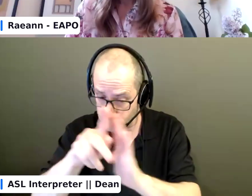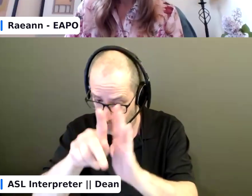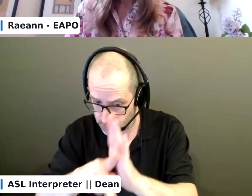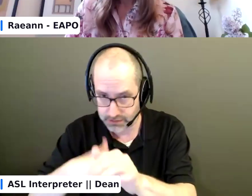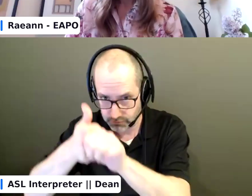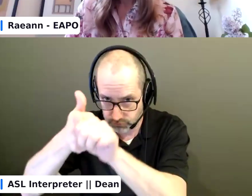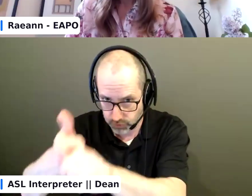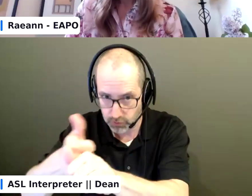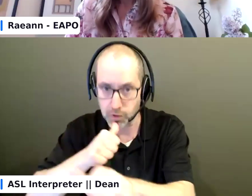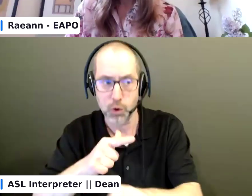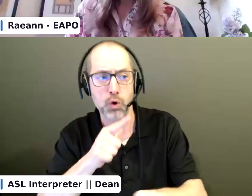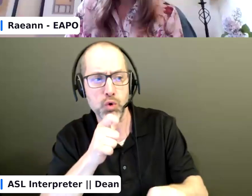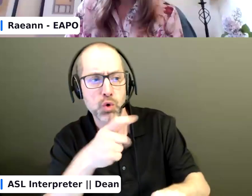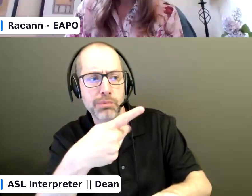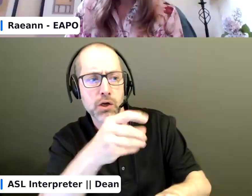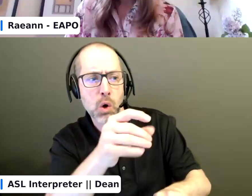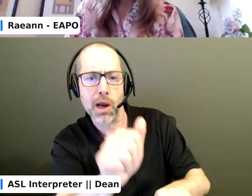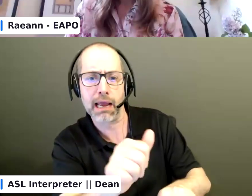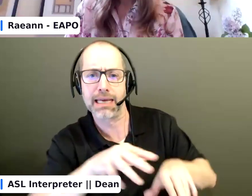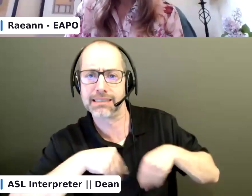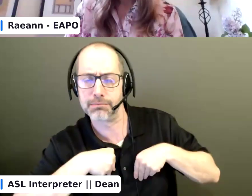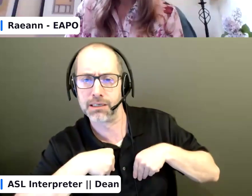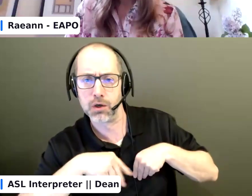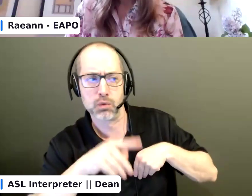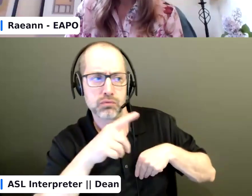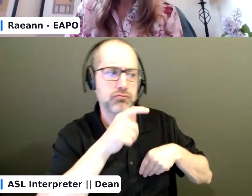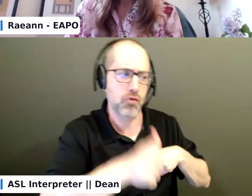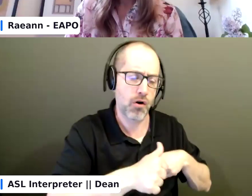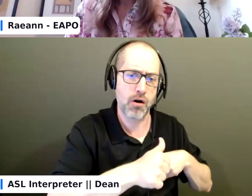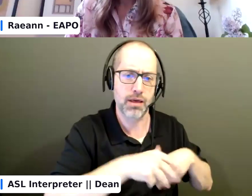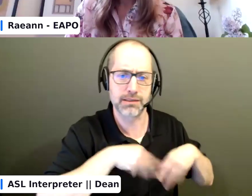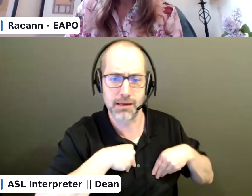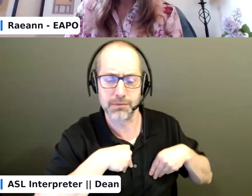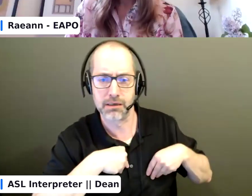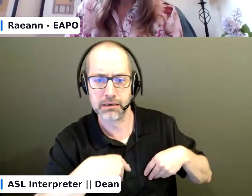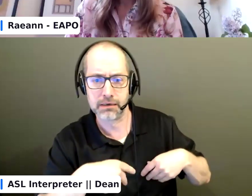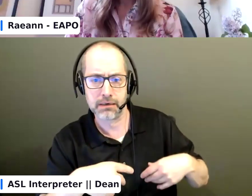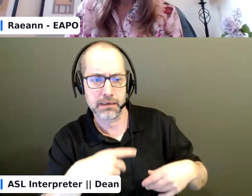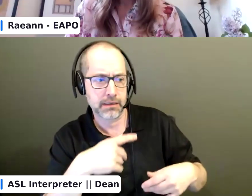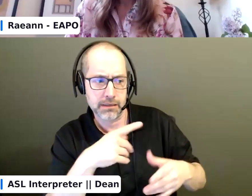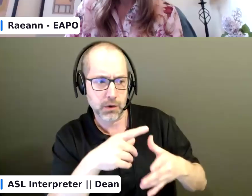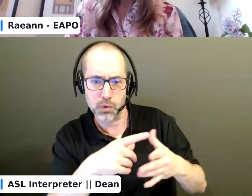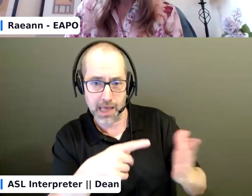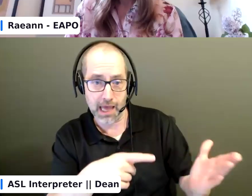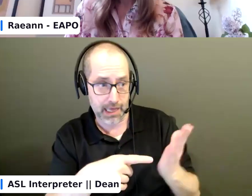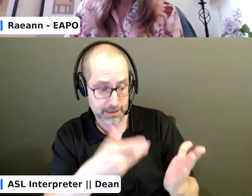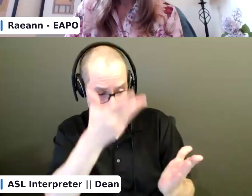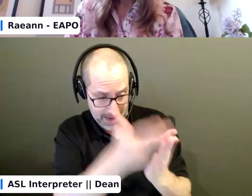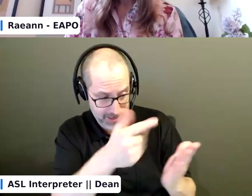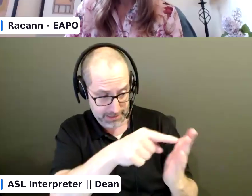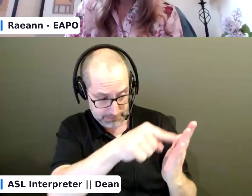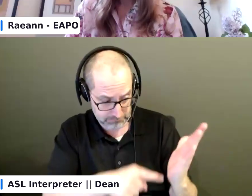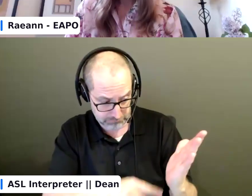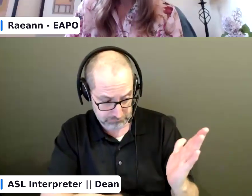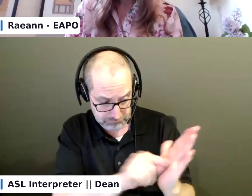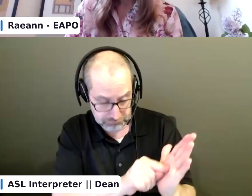to what powers of attorney they're going to accept, what form it needs to be in, et cetera, et cetera. So